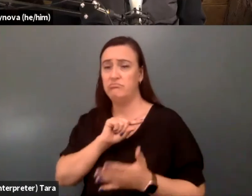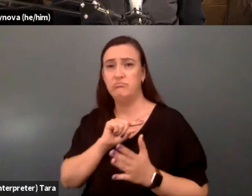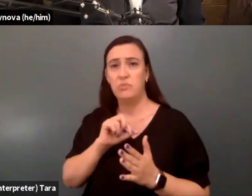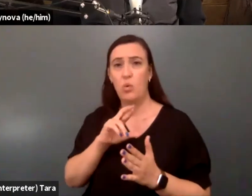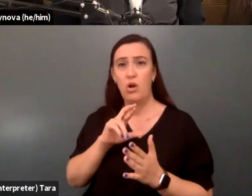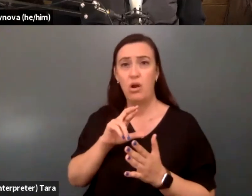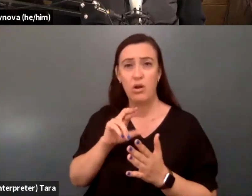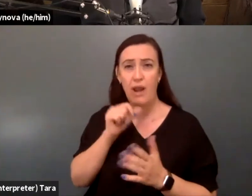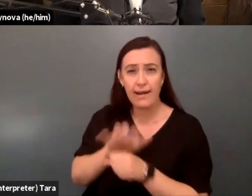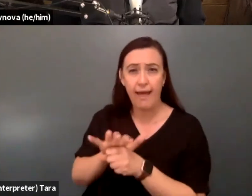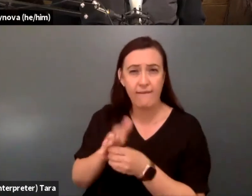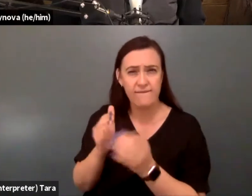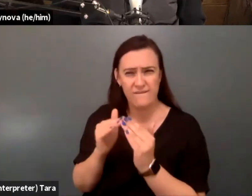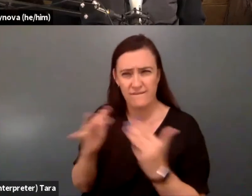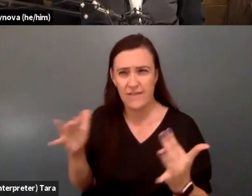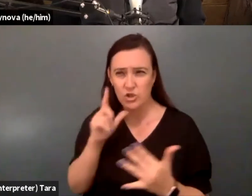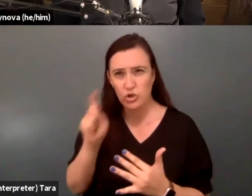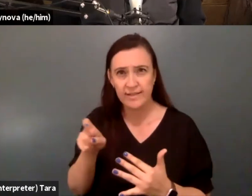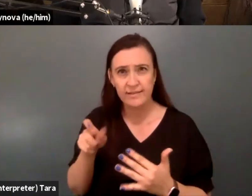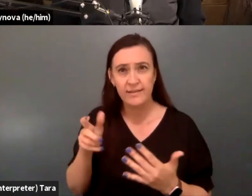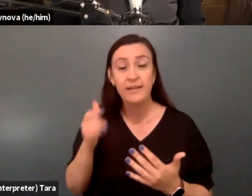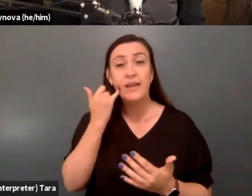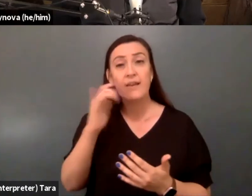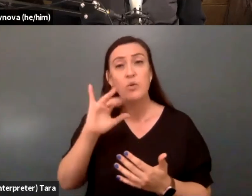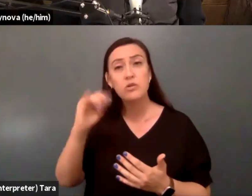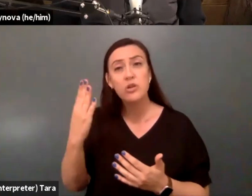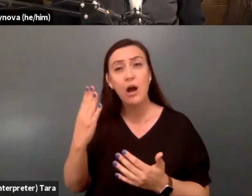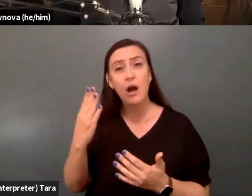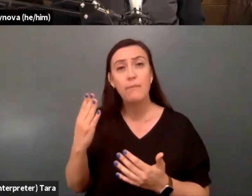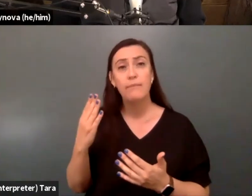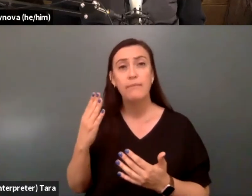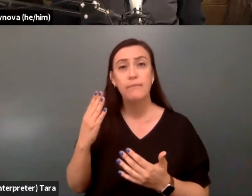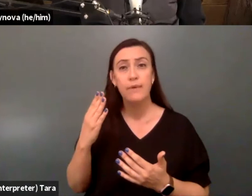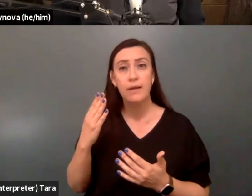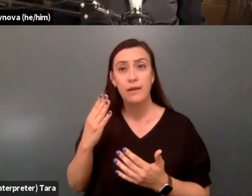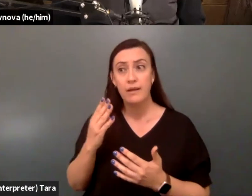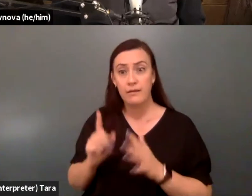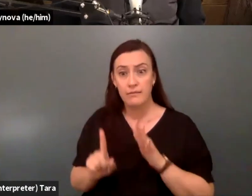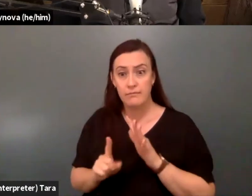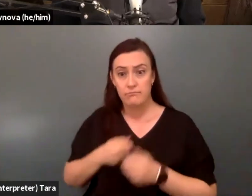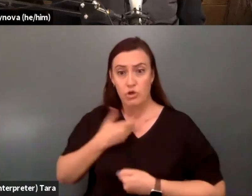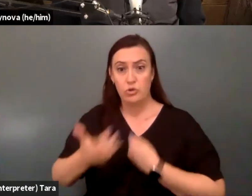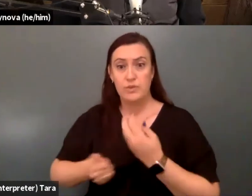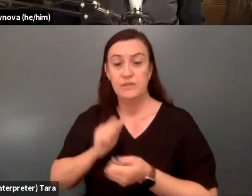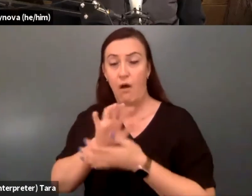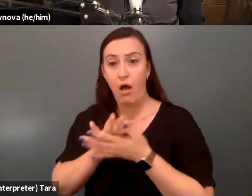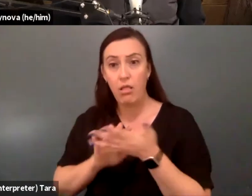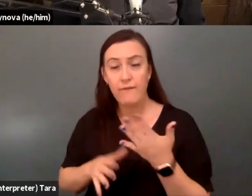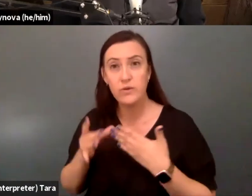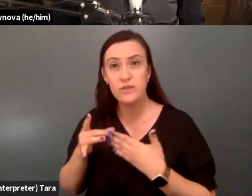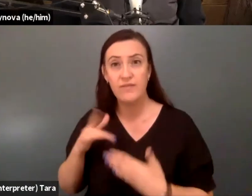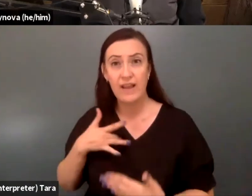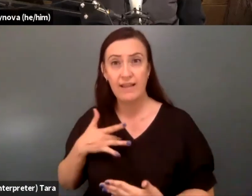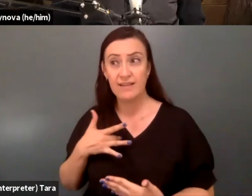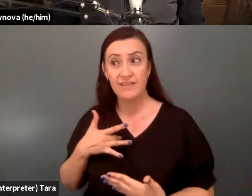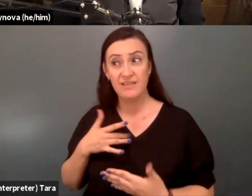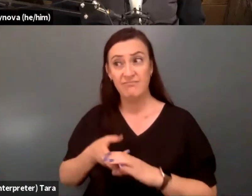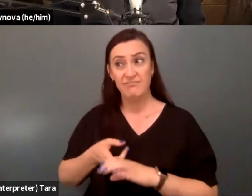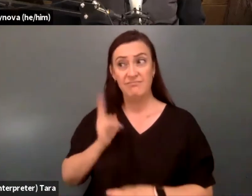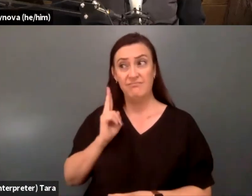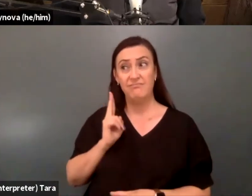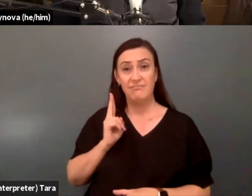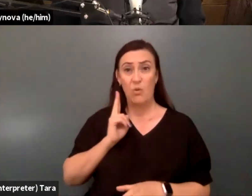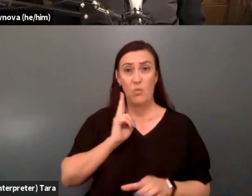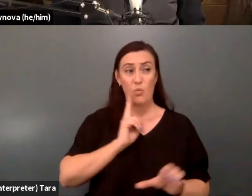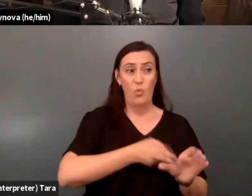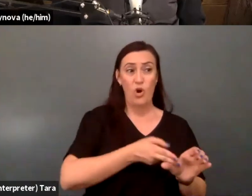not enough. And if your job evokes all of those feelings, it doesn't matter who leads it, you should probably work someplace